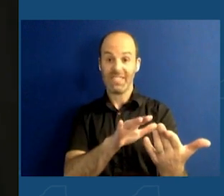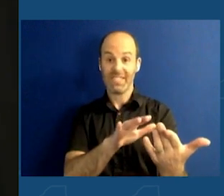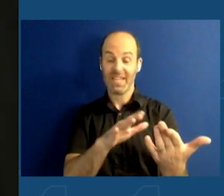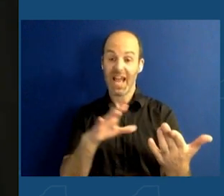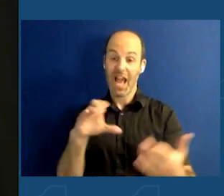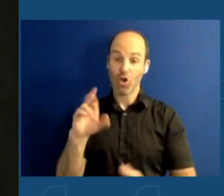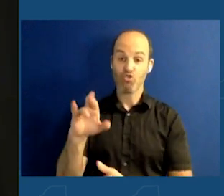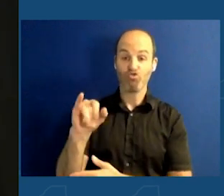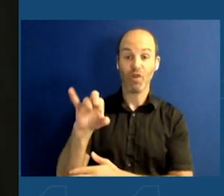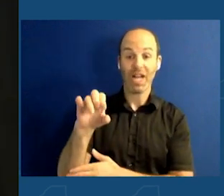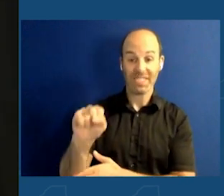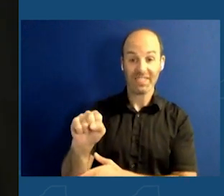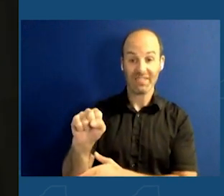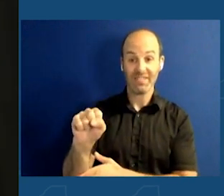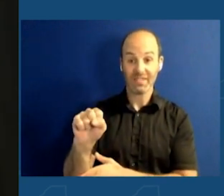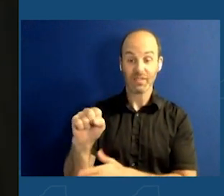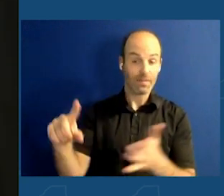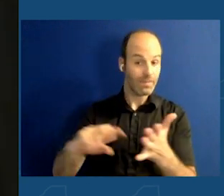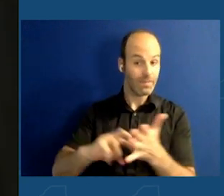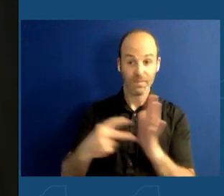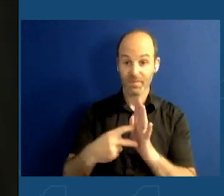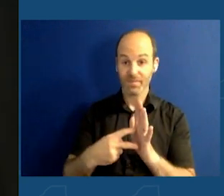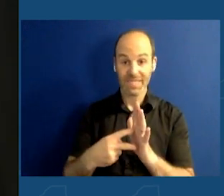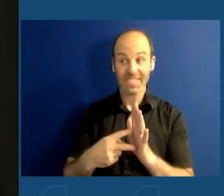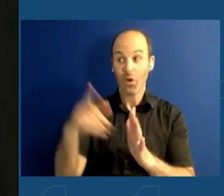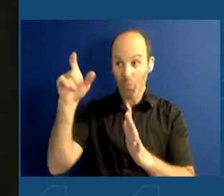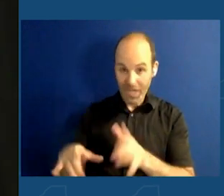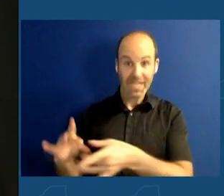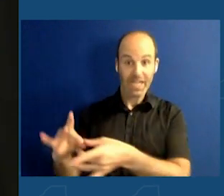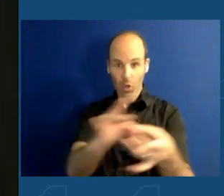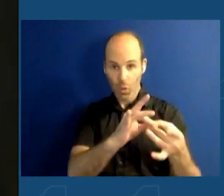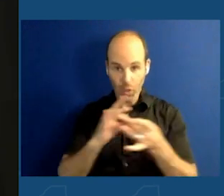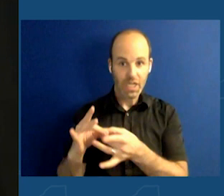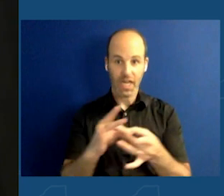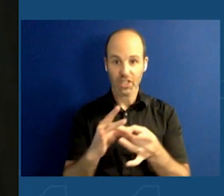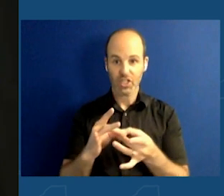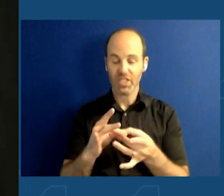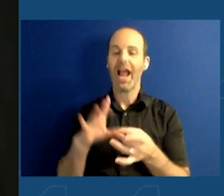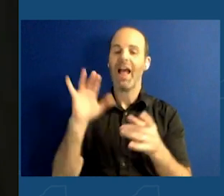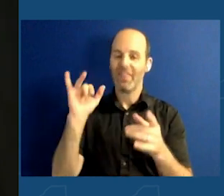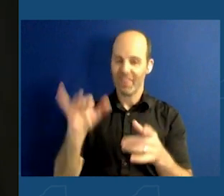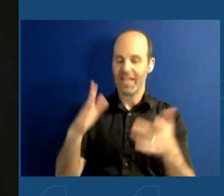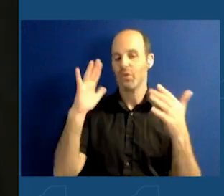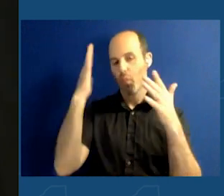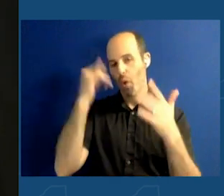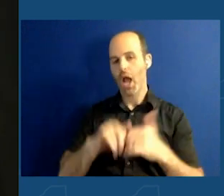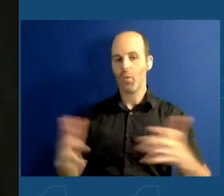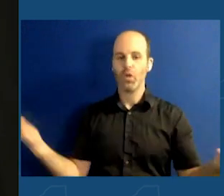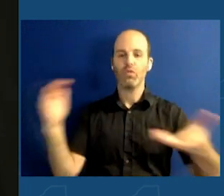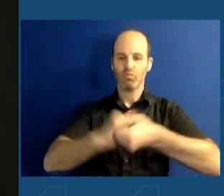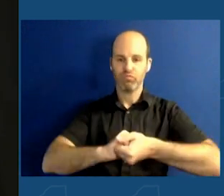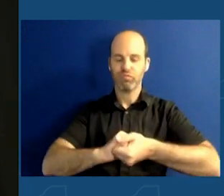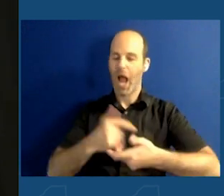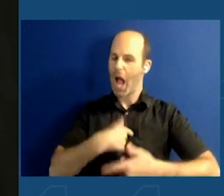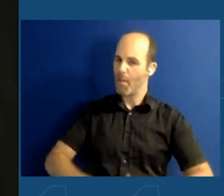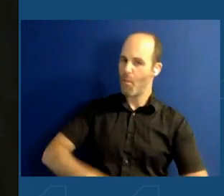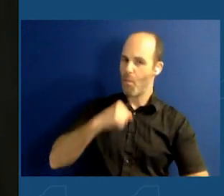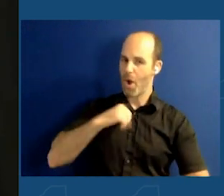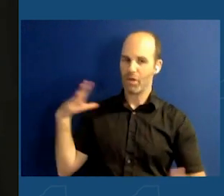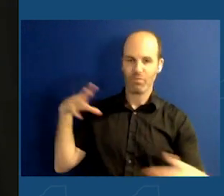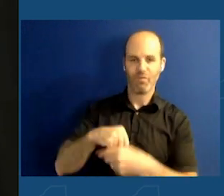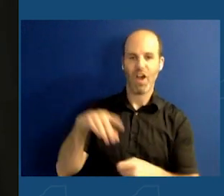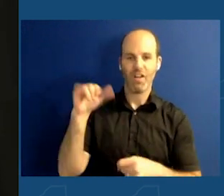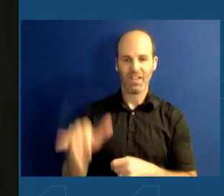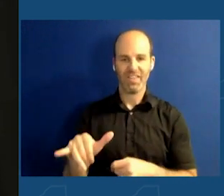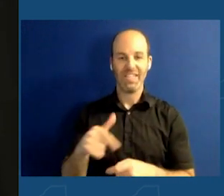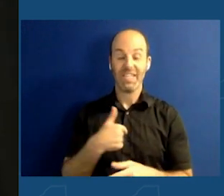calls for coordination. And that is what we're doing. And I'm proud to be a part of this. I sat here